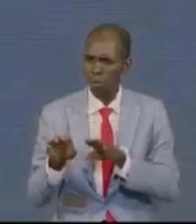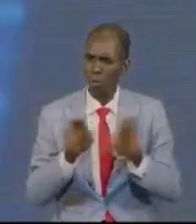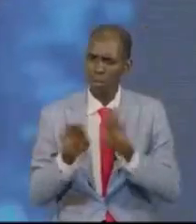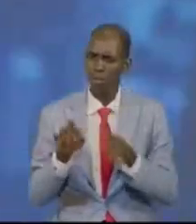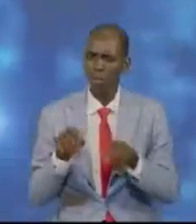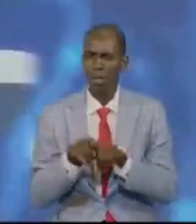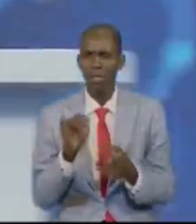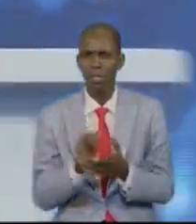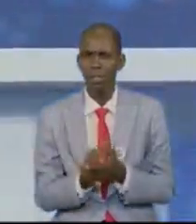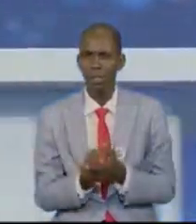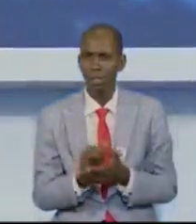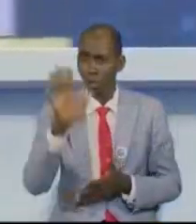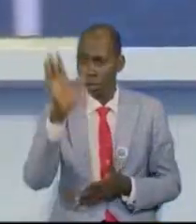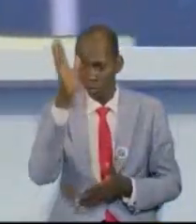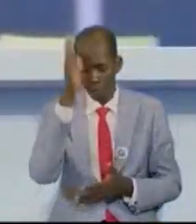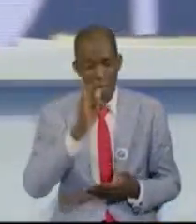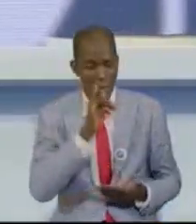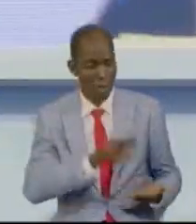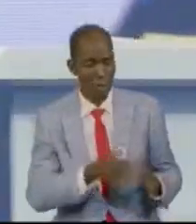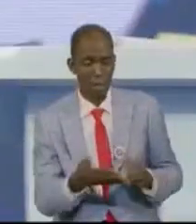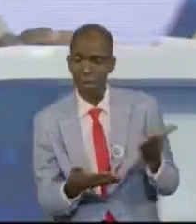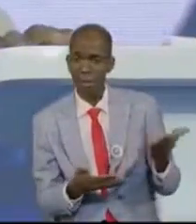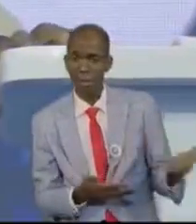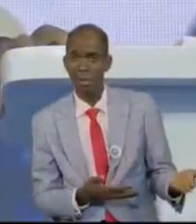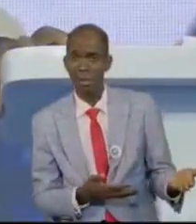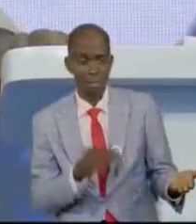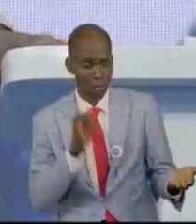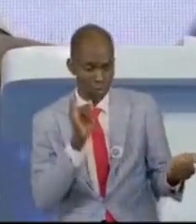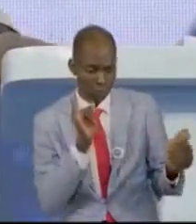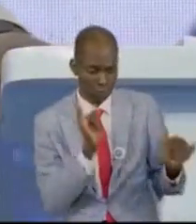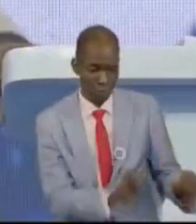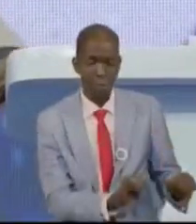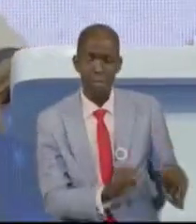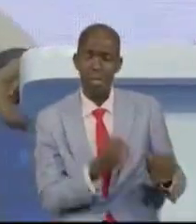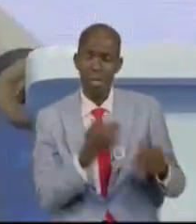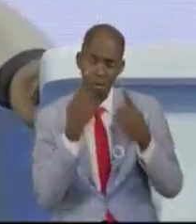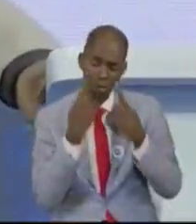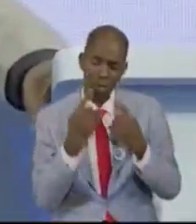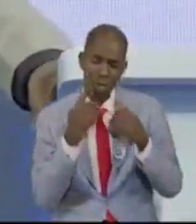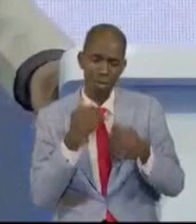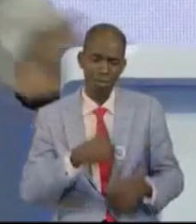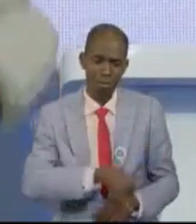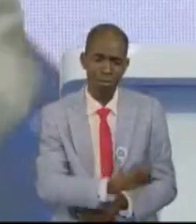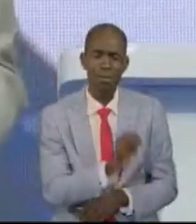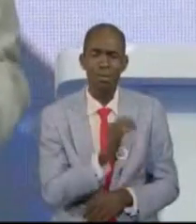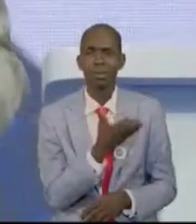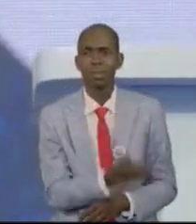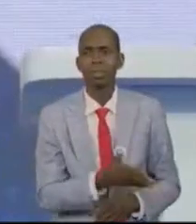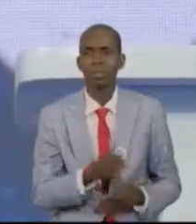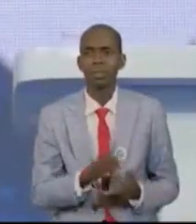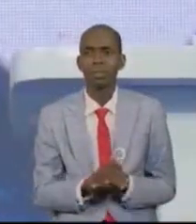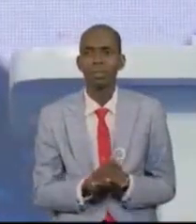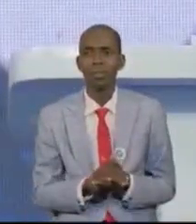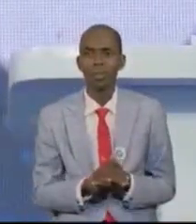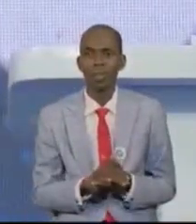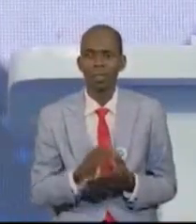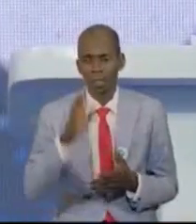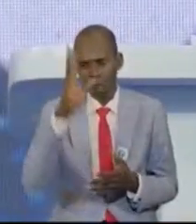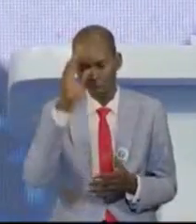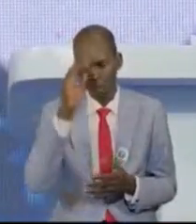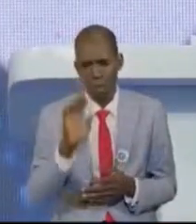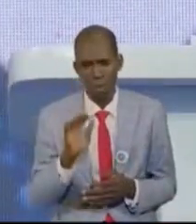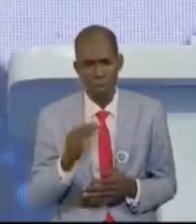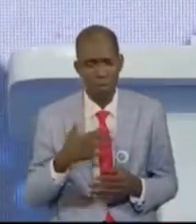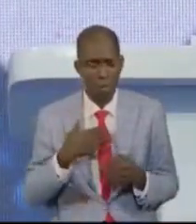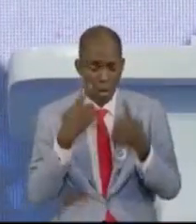Your father is dead. Stay here and keep on crying. He said, my cry will not